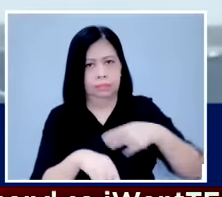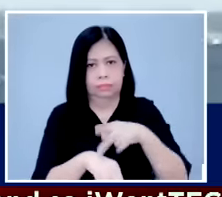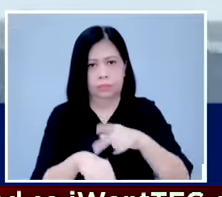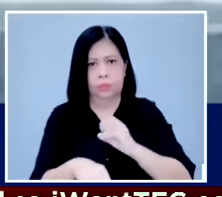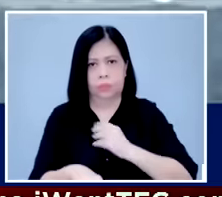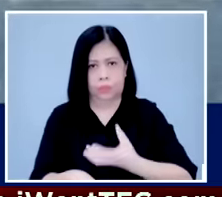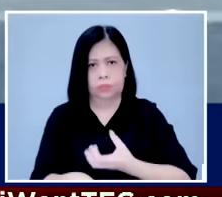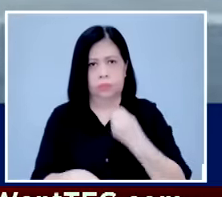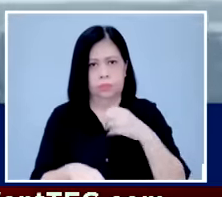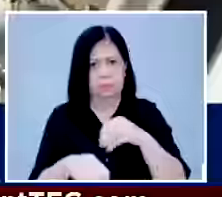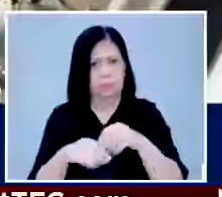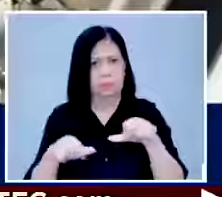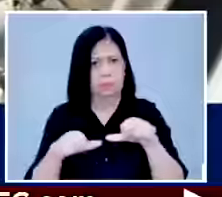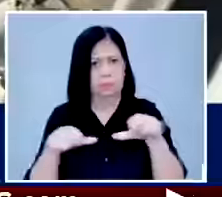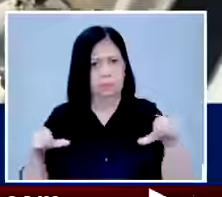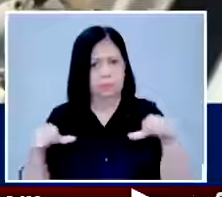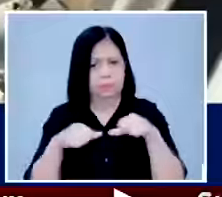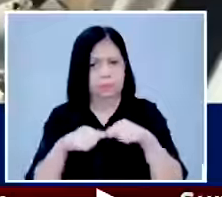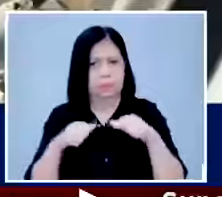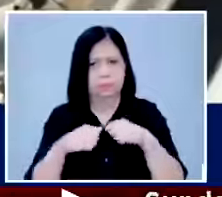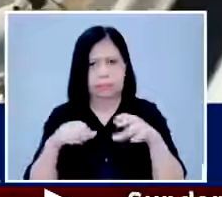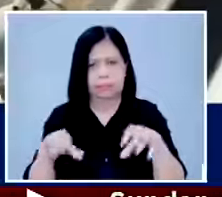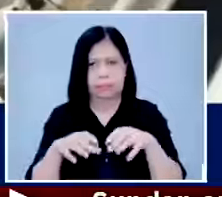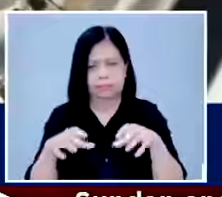ang activity area ng 2nd MCA.